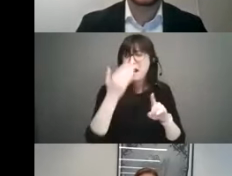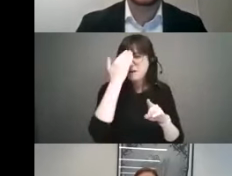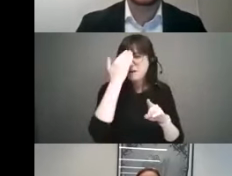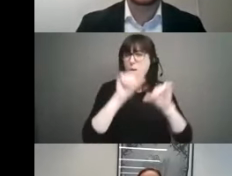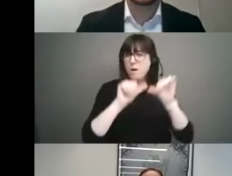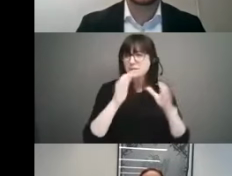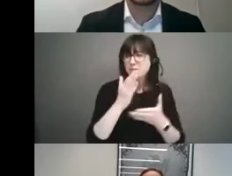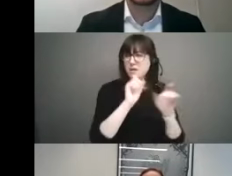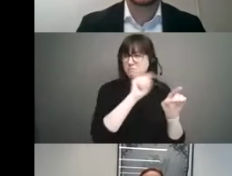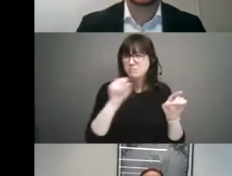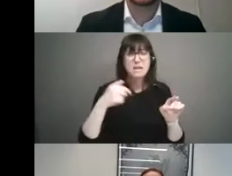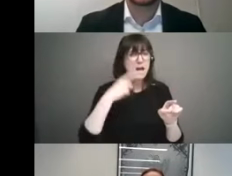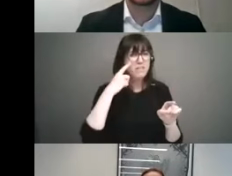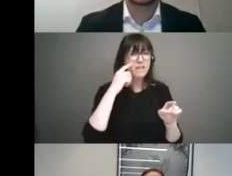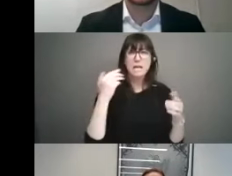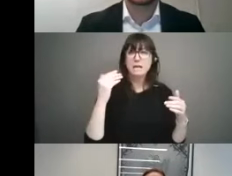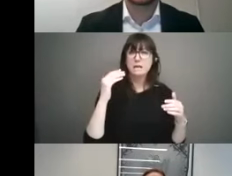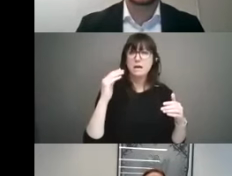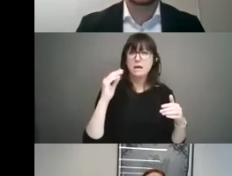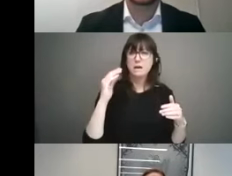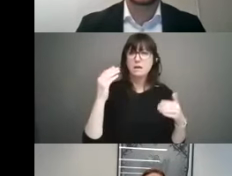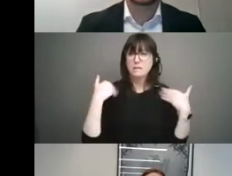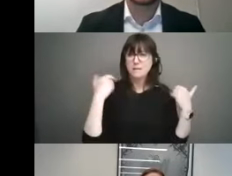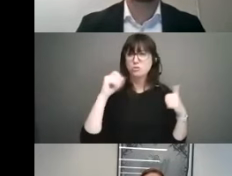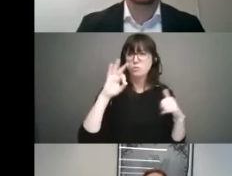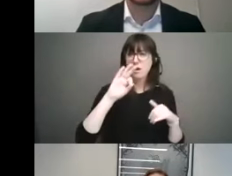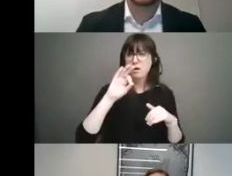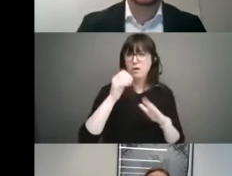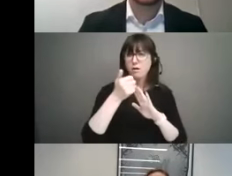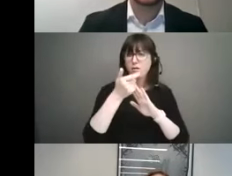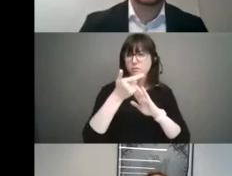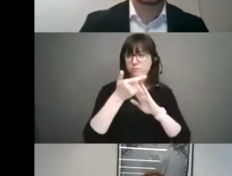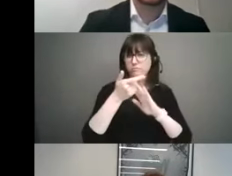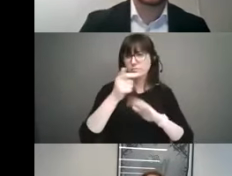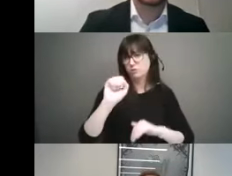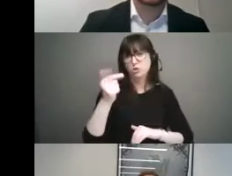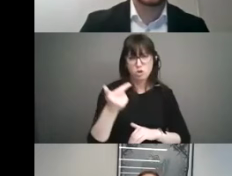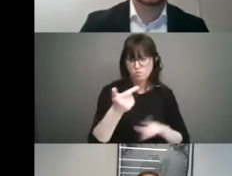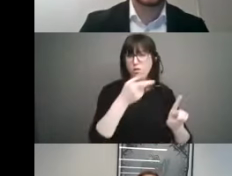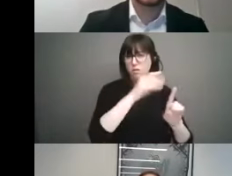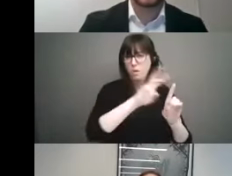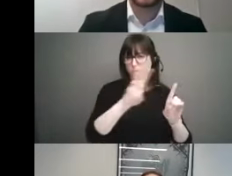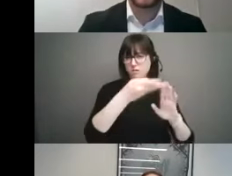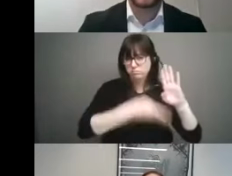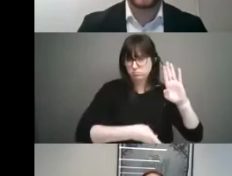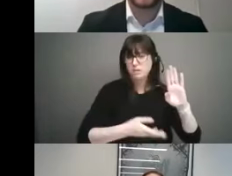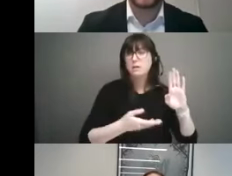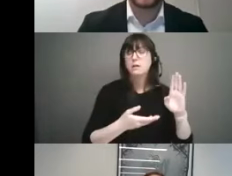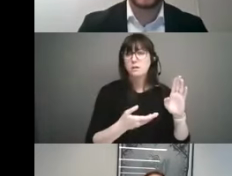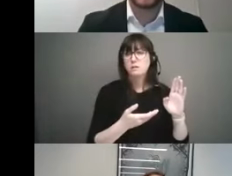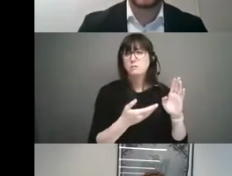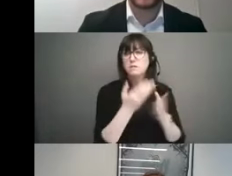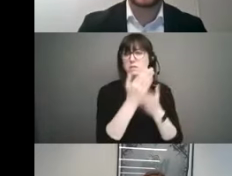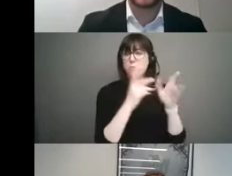I think you have to go to the Ministry of the Attorney General website for the list of capacity assessors, but there are ones who are doing